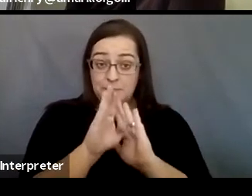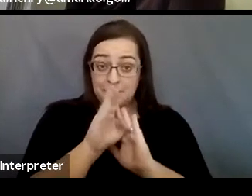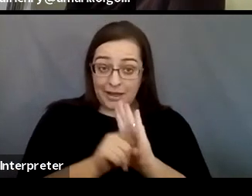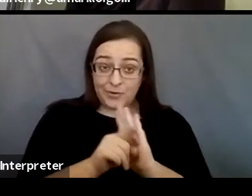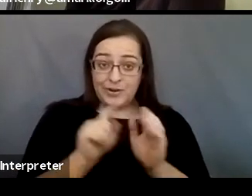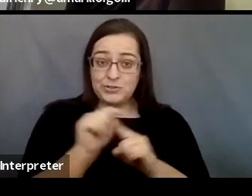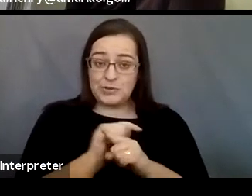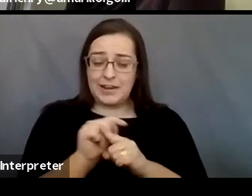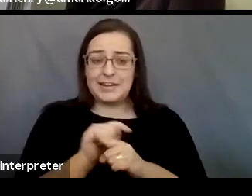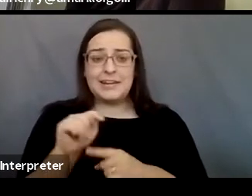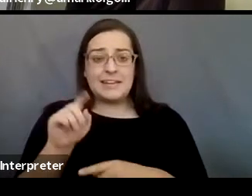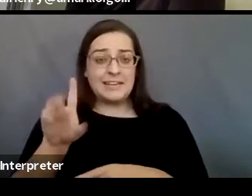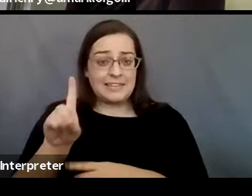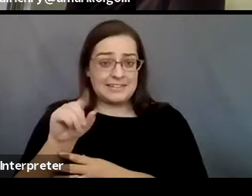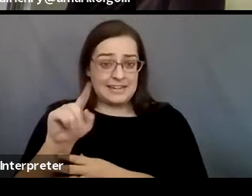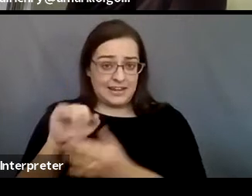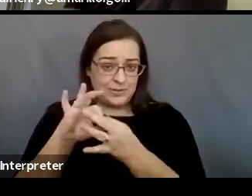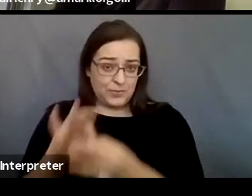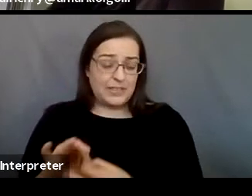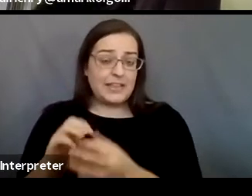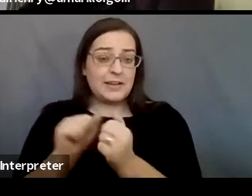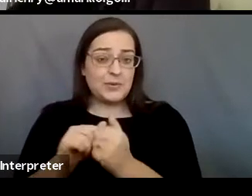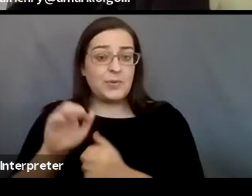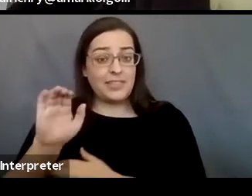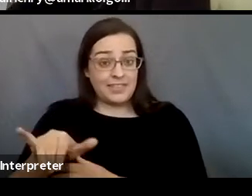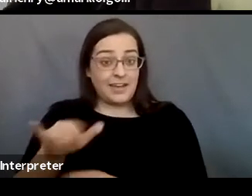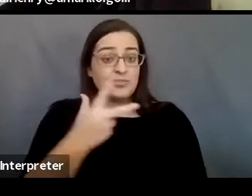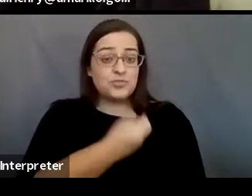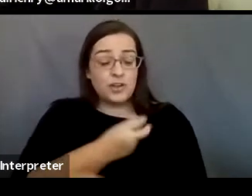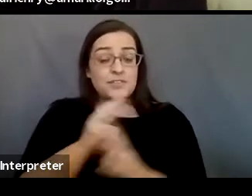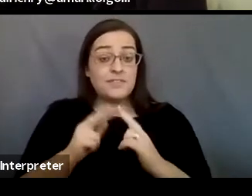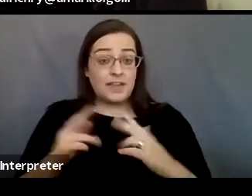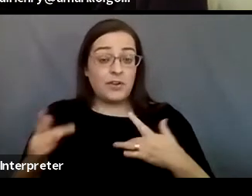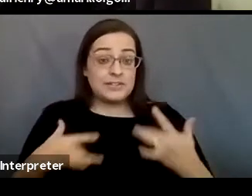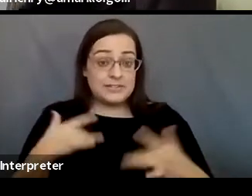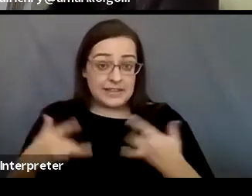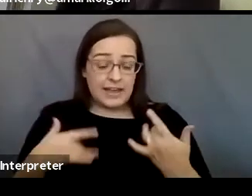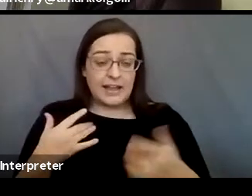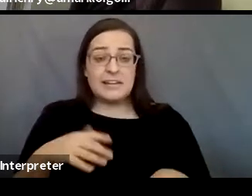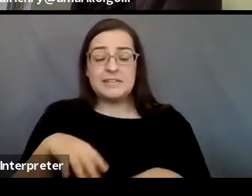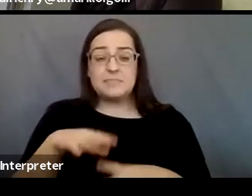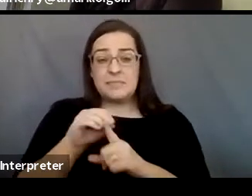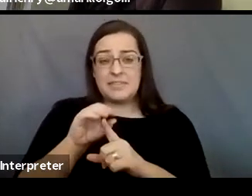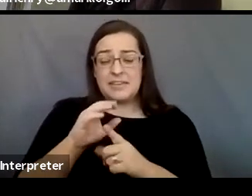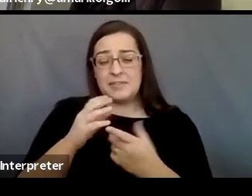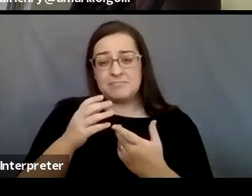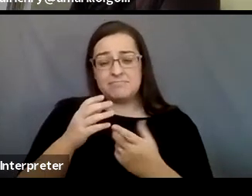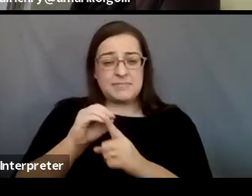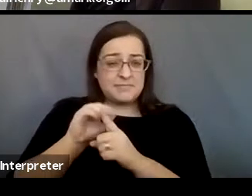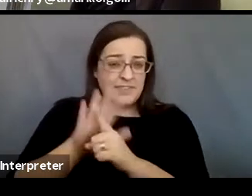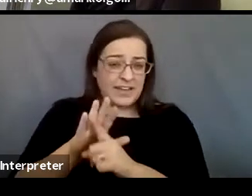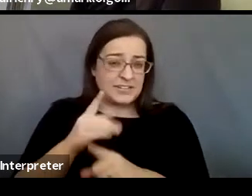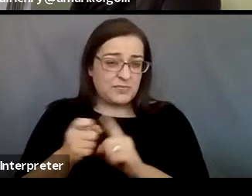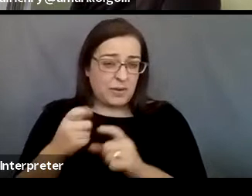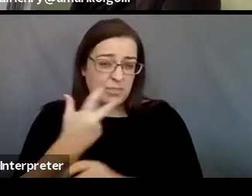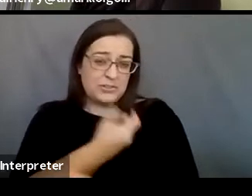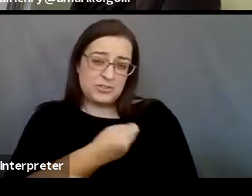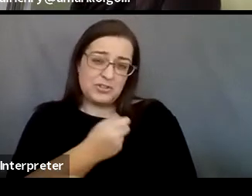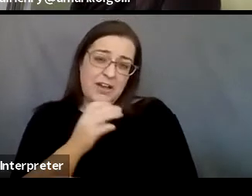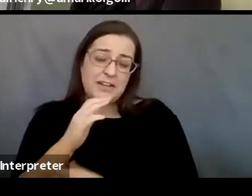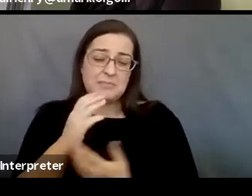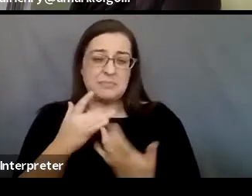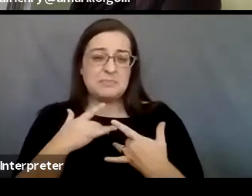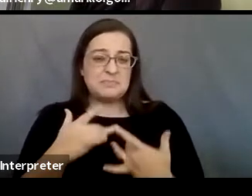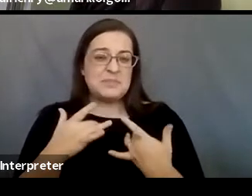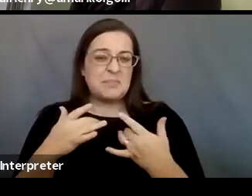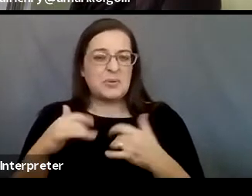data looks very exciting in terms of the efficacy, and the side effects appear to be very typical and common that we would see